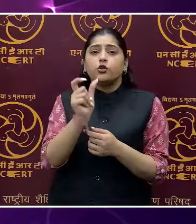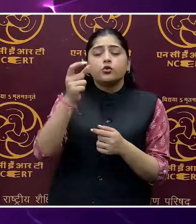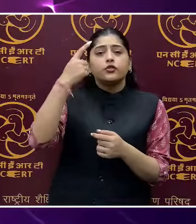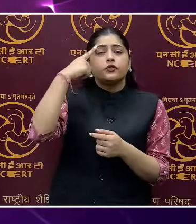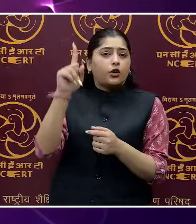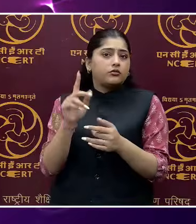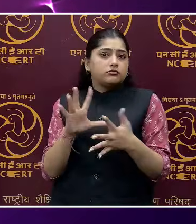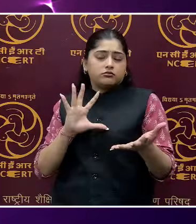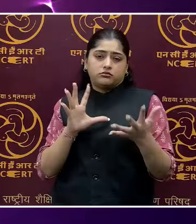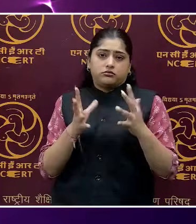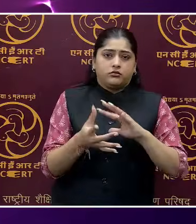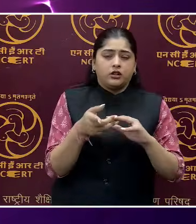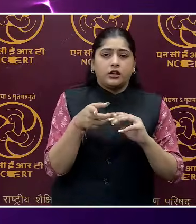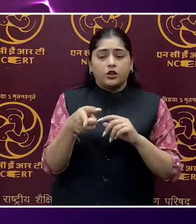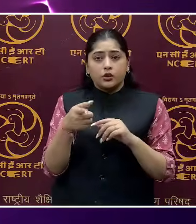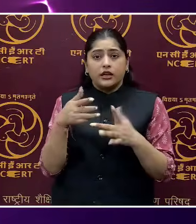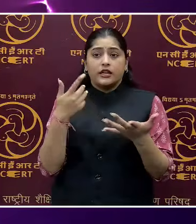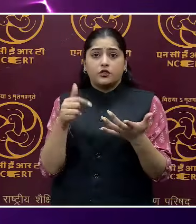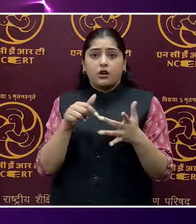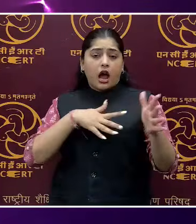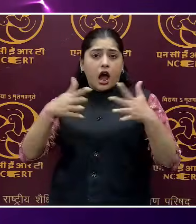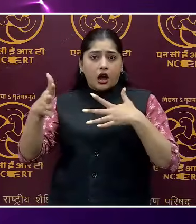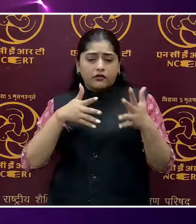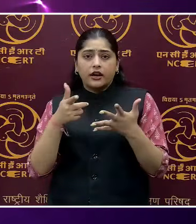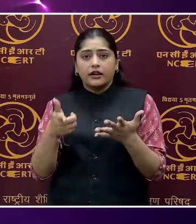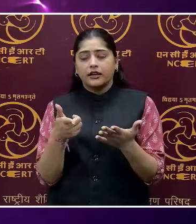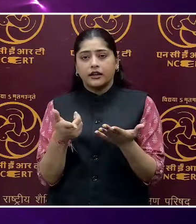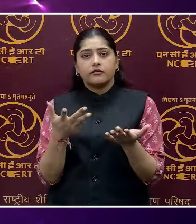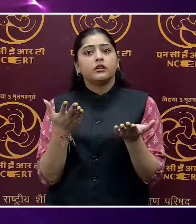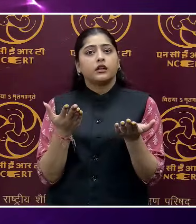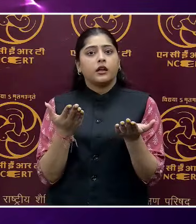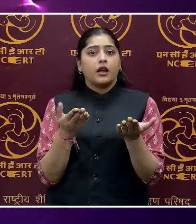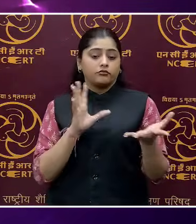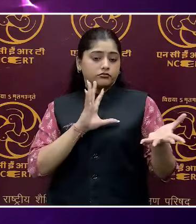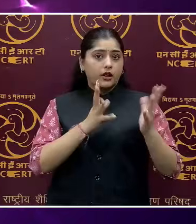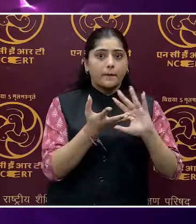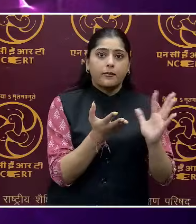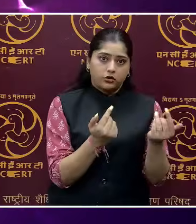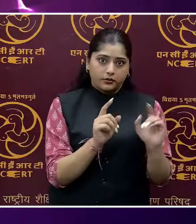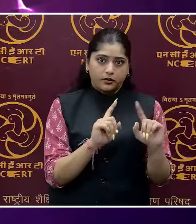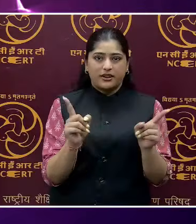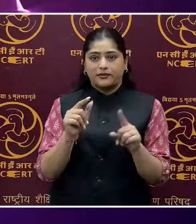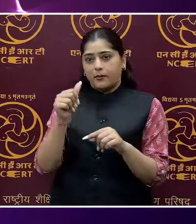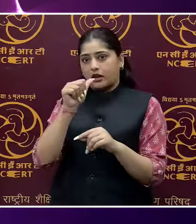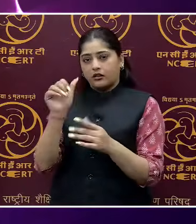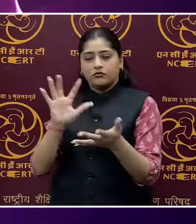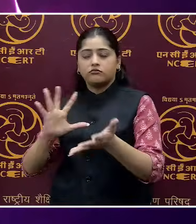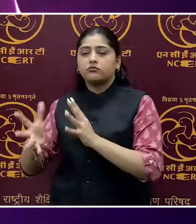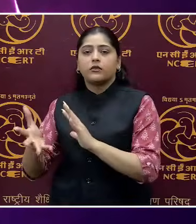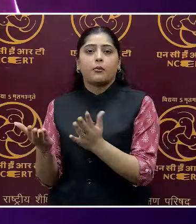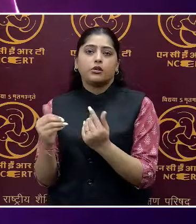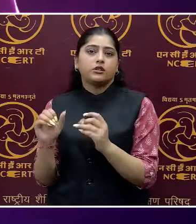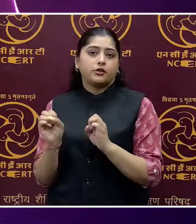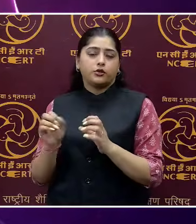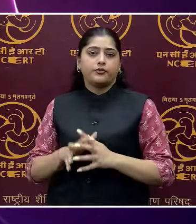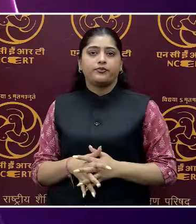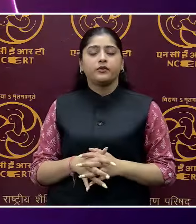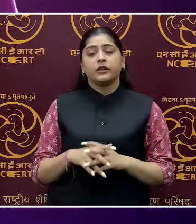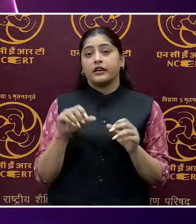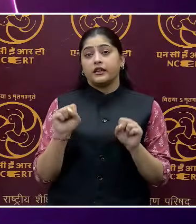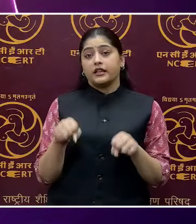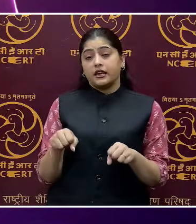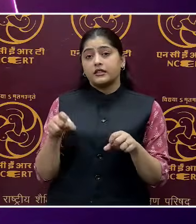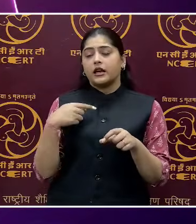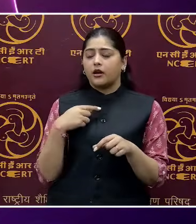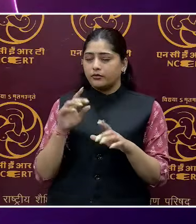differentiated that the gases will be readily compressible while liquids are not. Absolutely, we'll just going to perform all of this